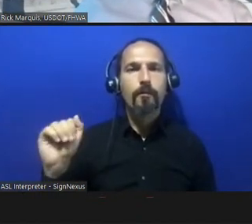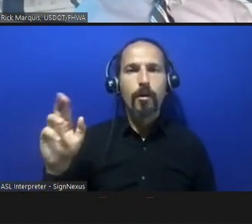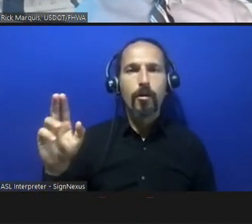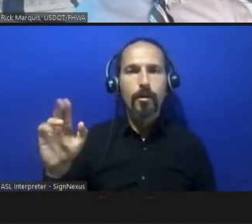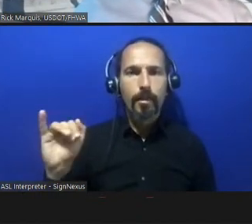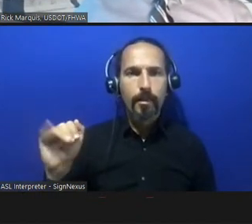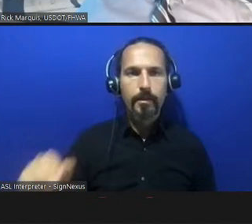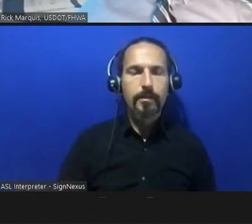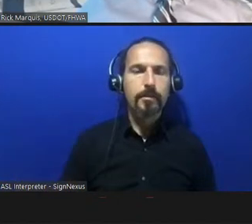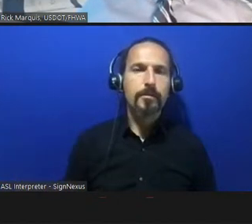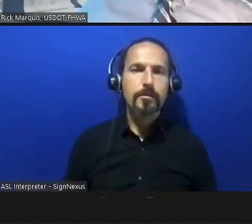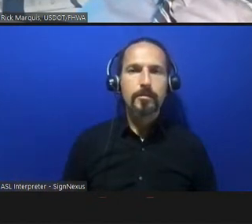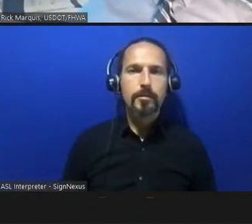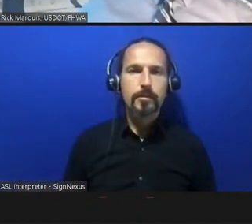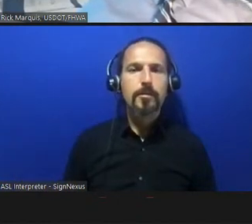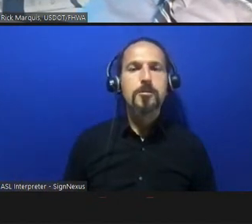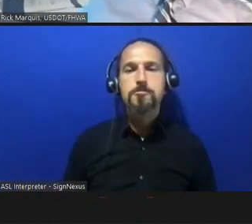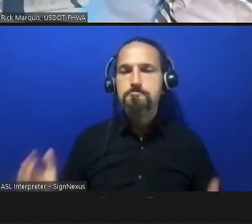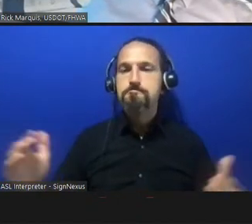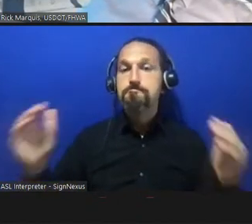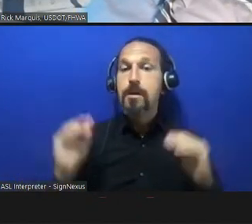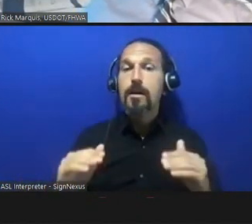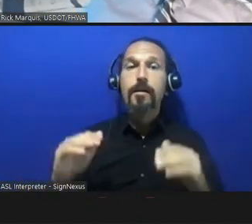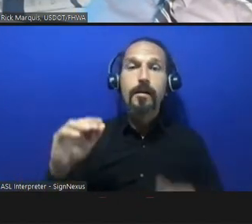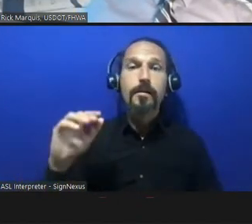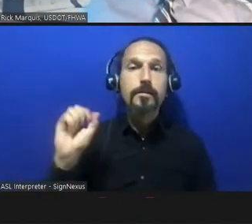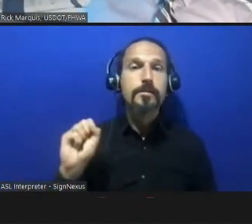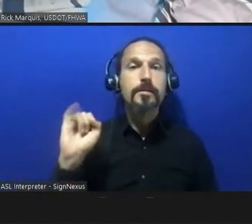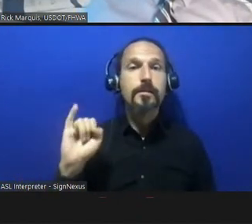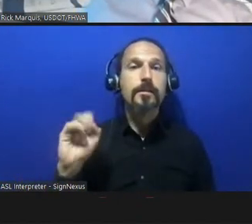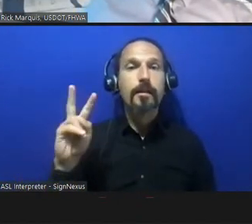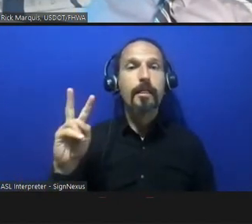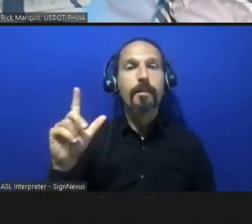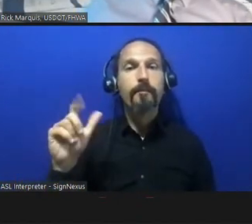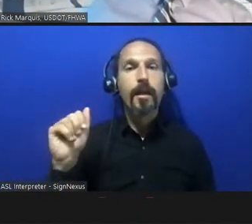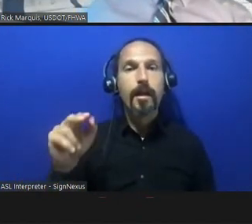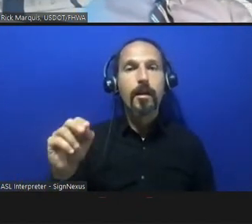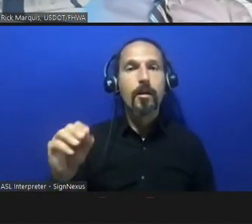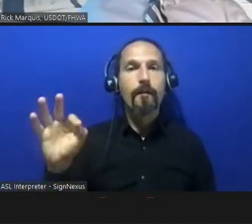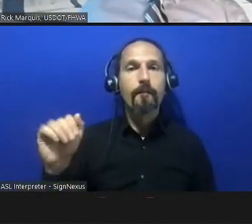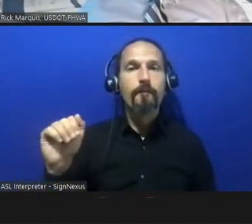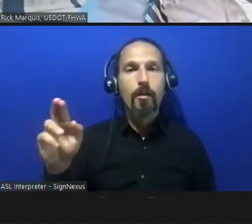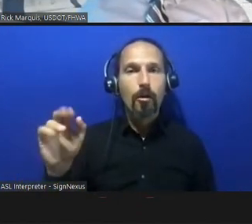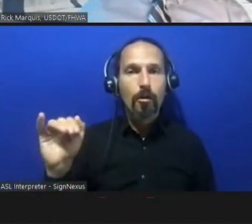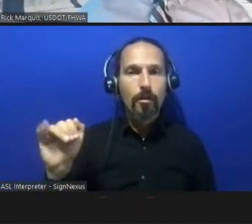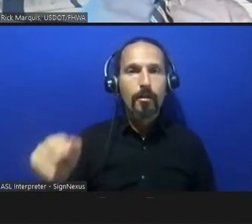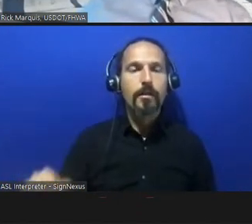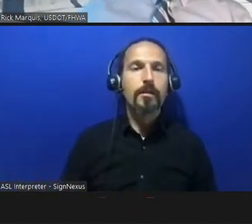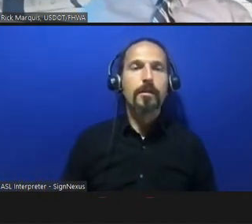our next speaker is silvano ferran followed by pedro rodriguez